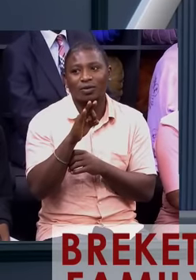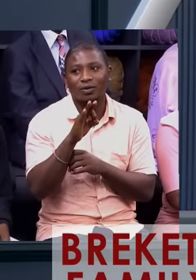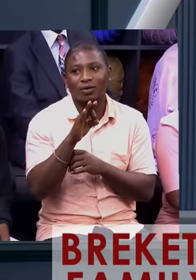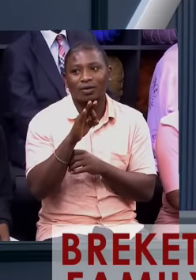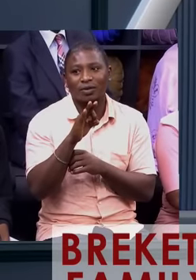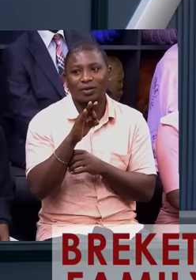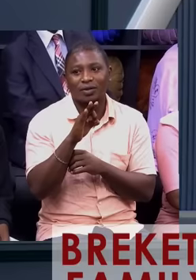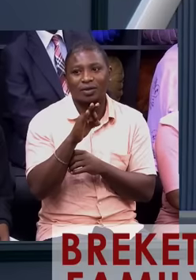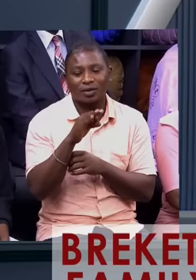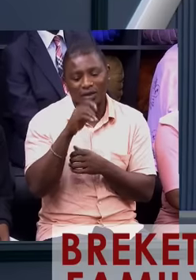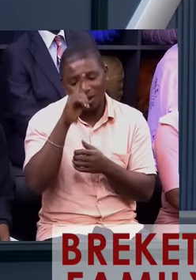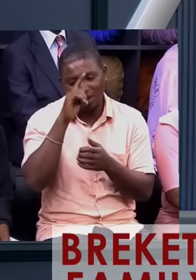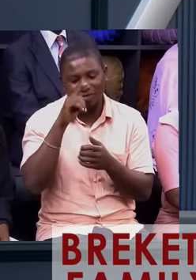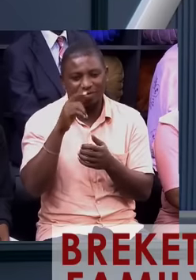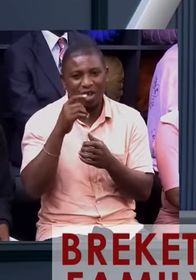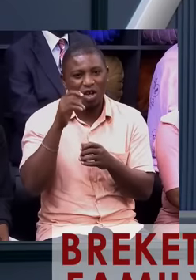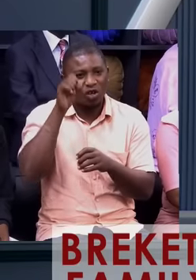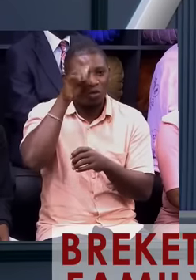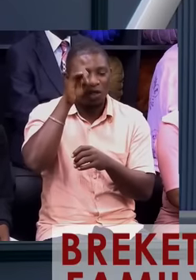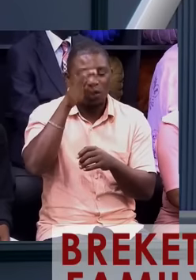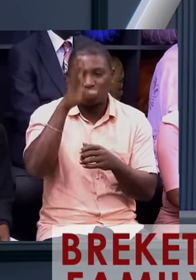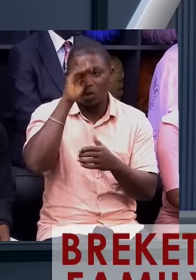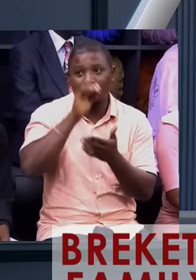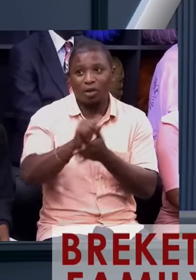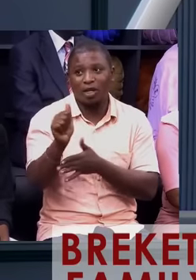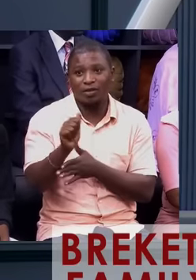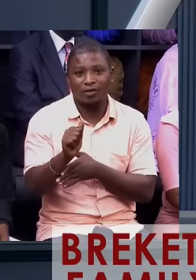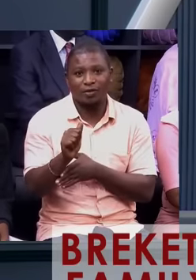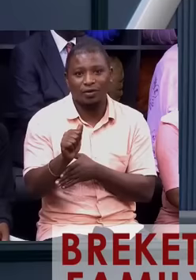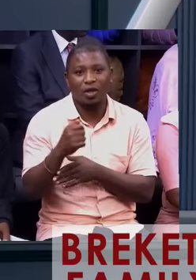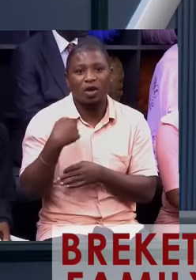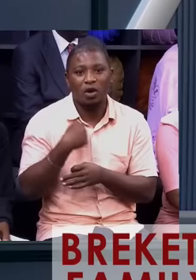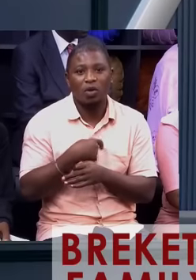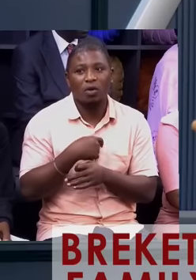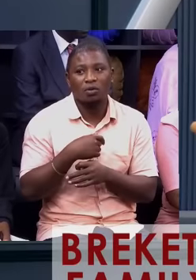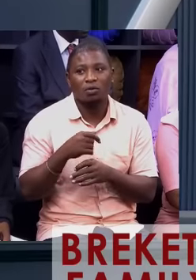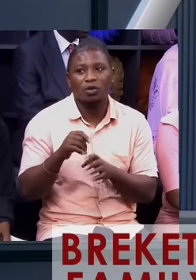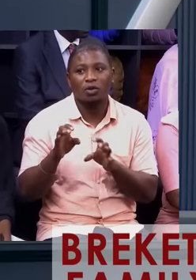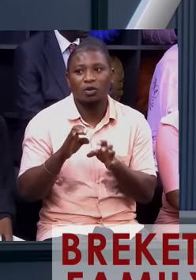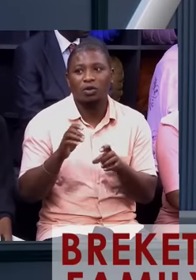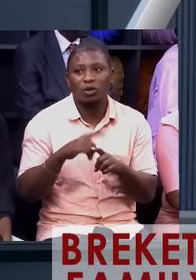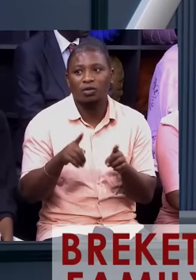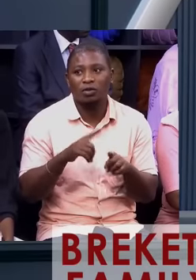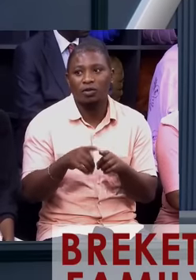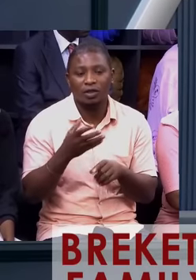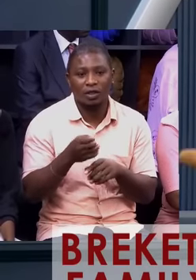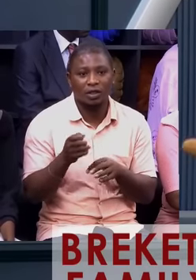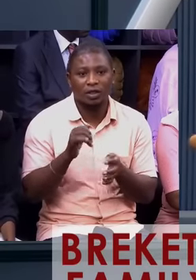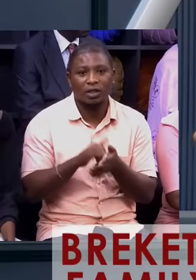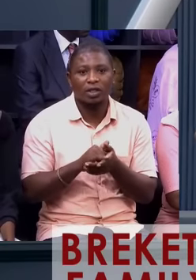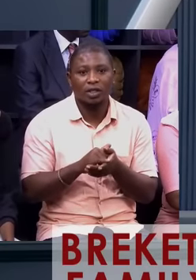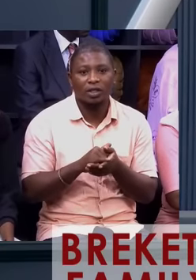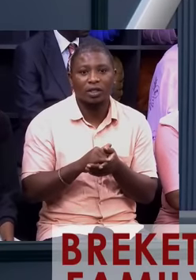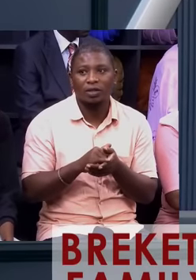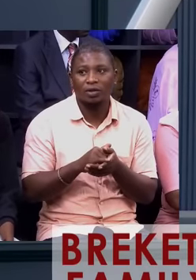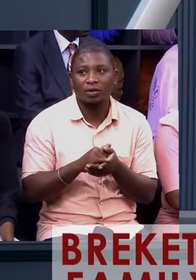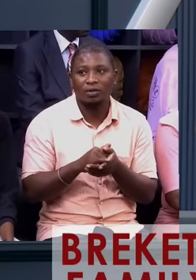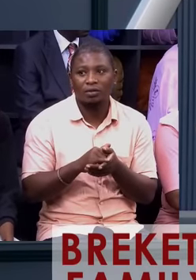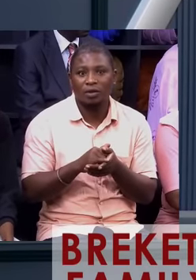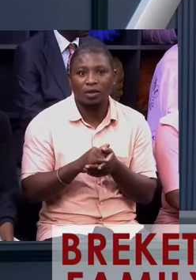because of superstitious beliefs and the rest we go to do some things so go